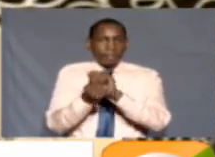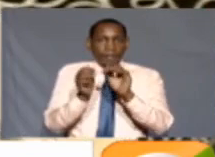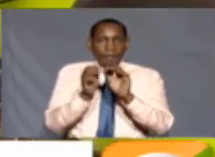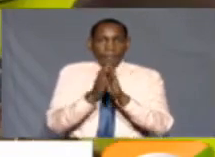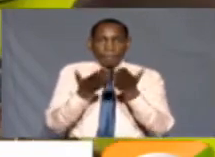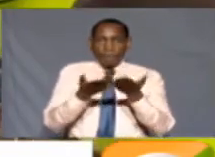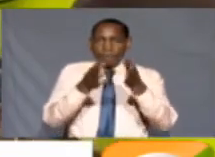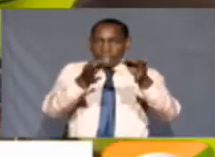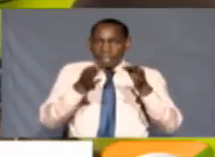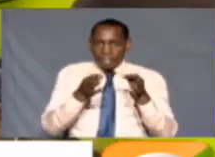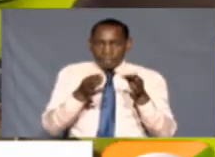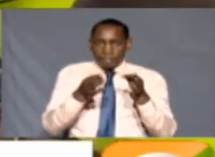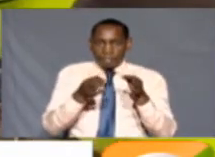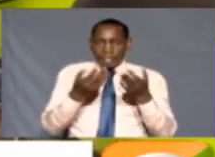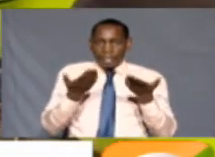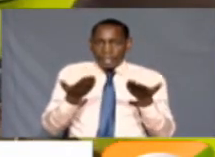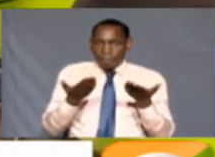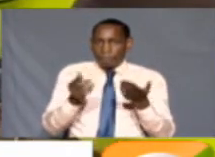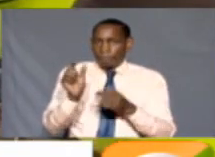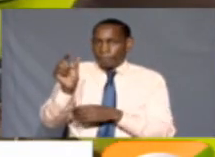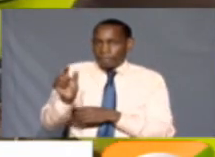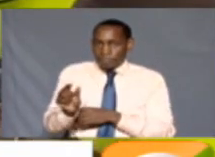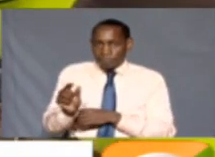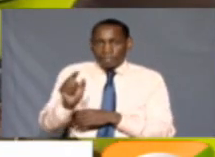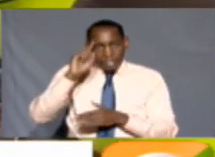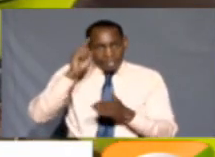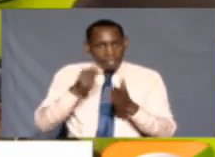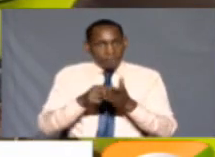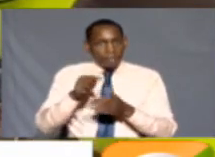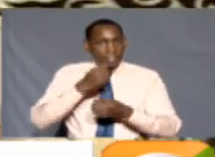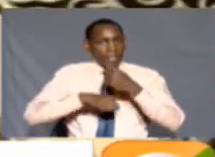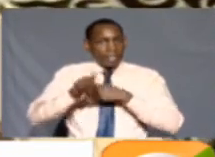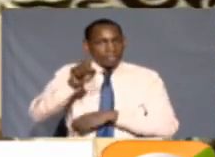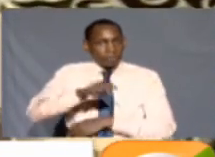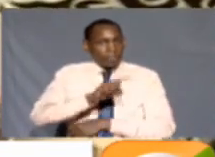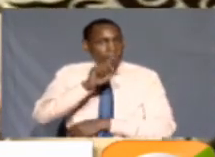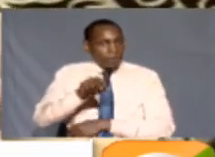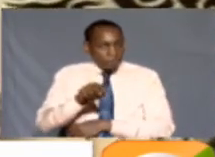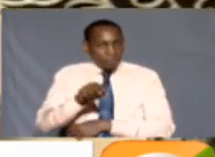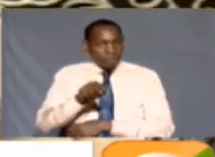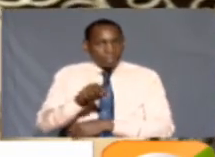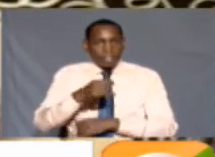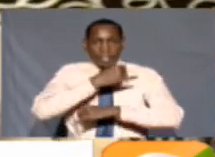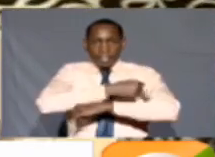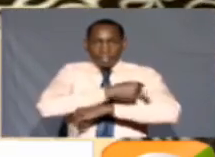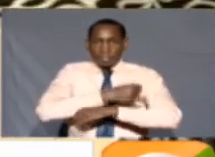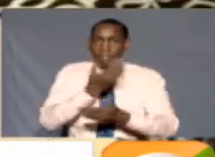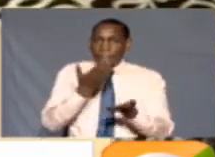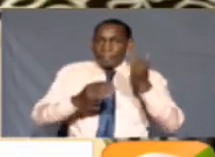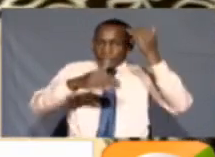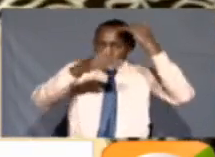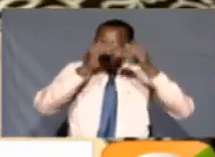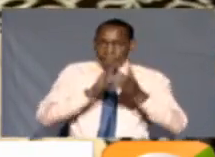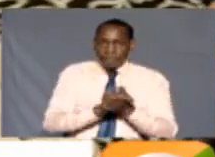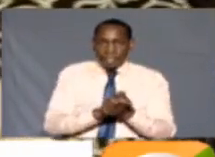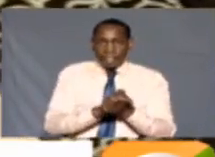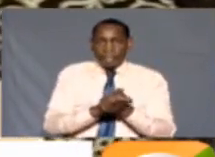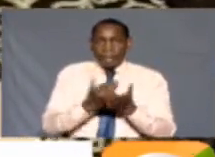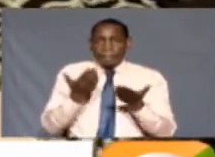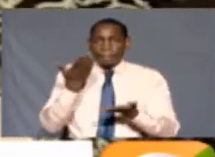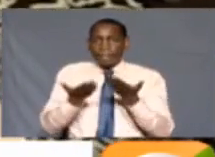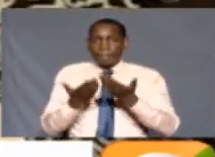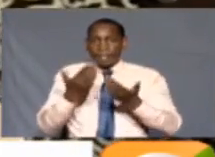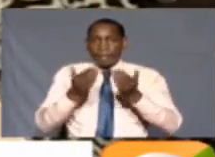account. As a good and right person, maybe you have realized something is happening in a certain CDO office, in an institution like university, or in a public